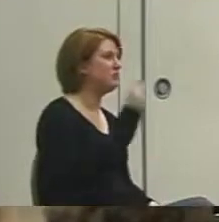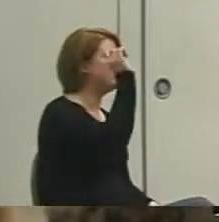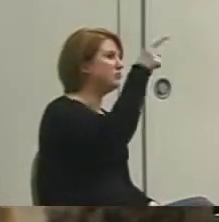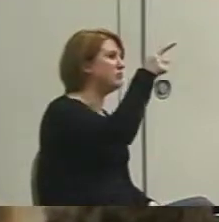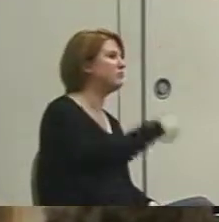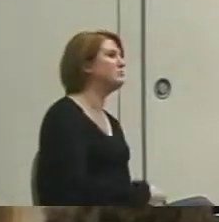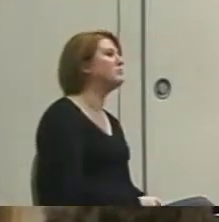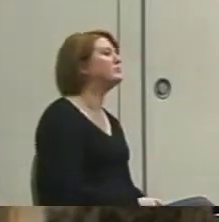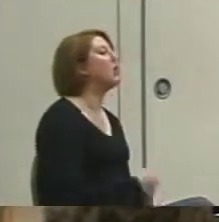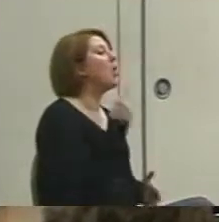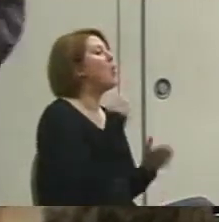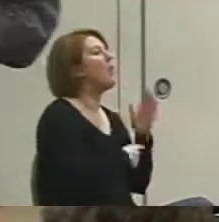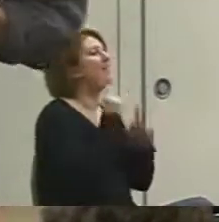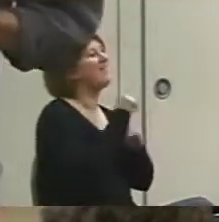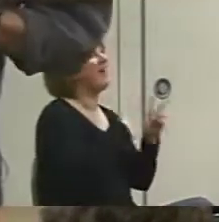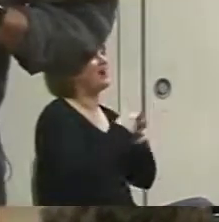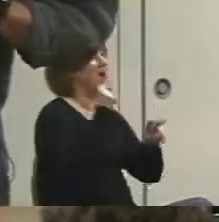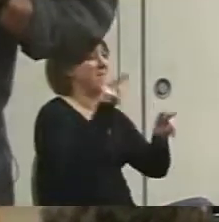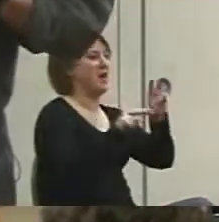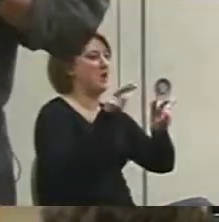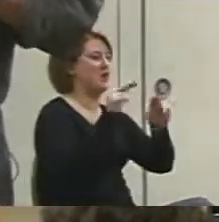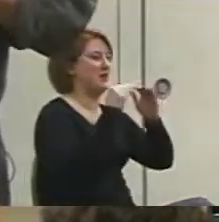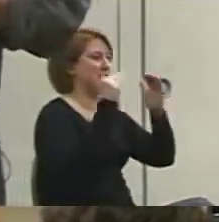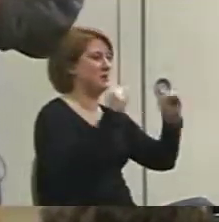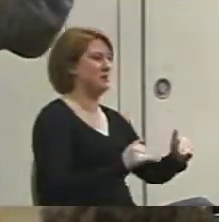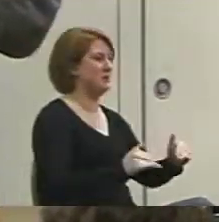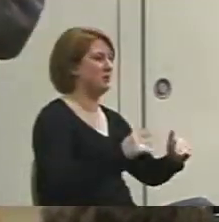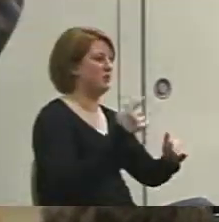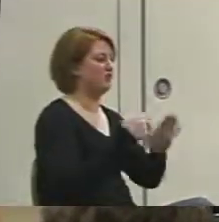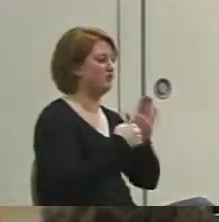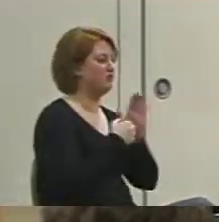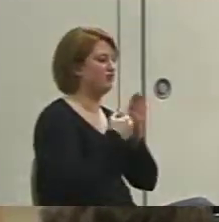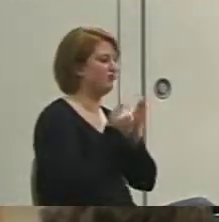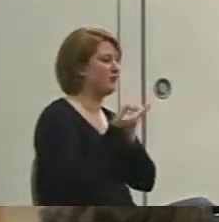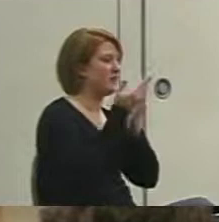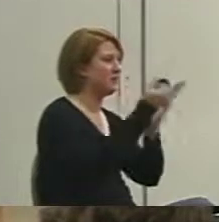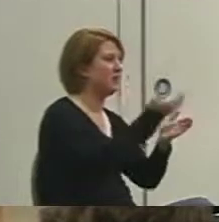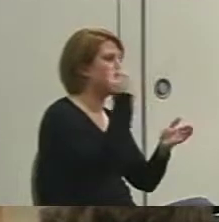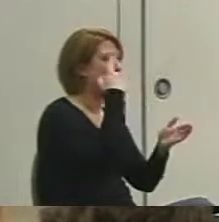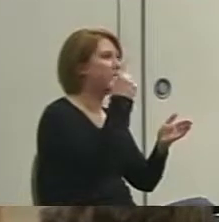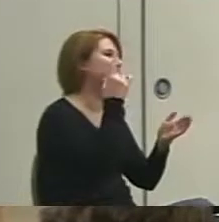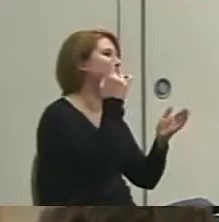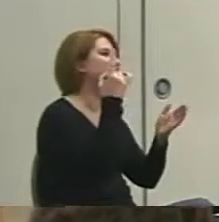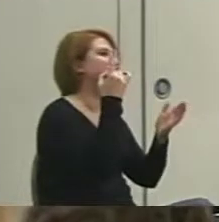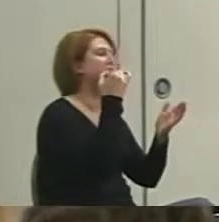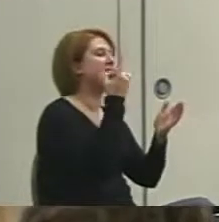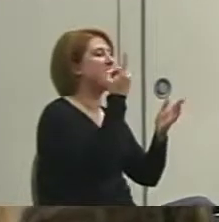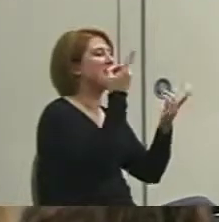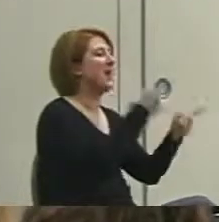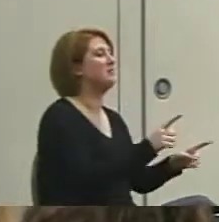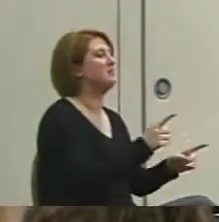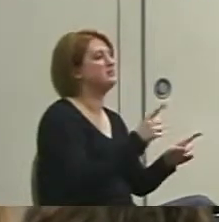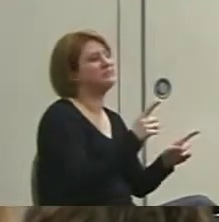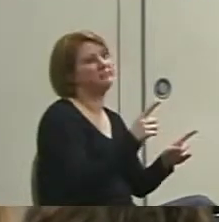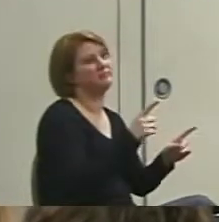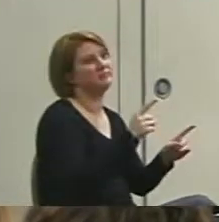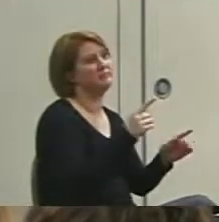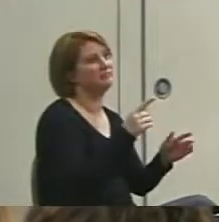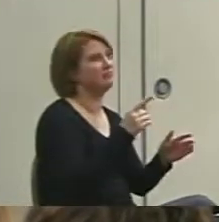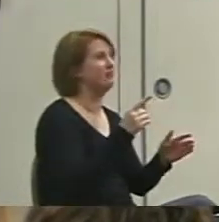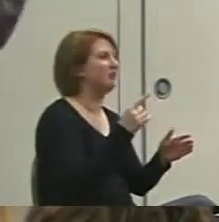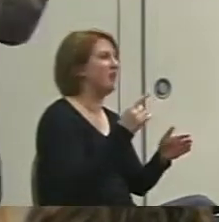What kind of monitoring system would you recommend for an incident that's kind of intense but only happens every couple